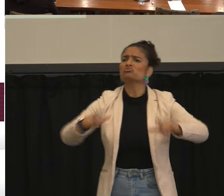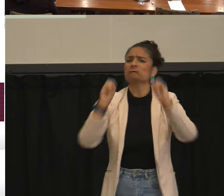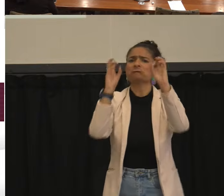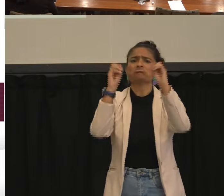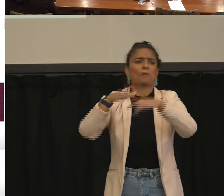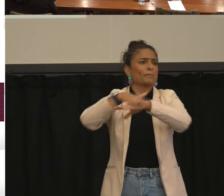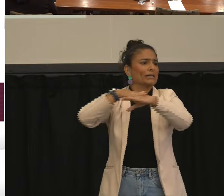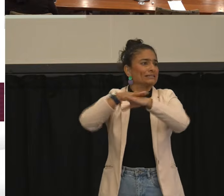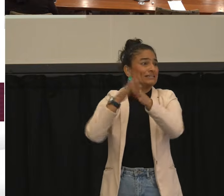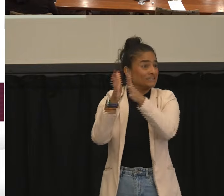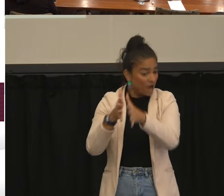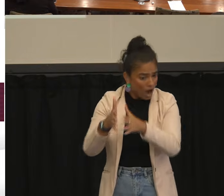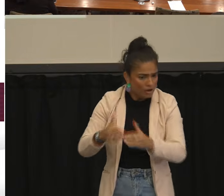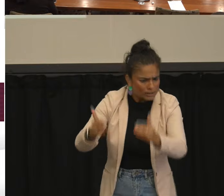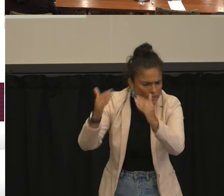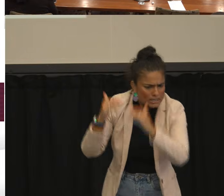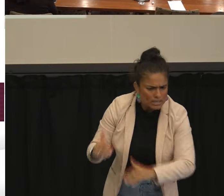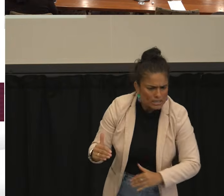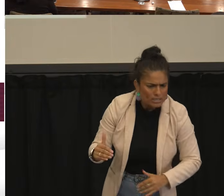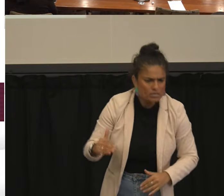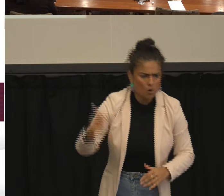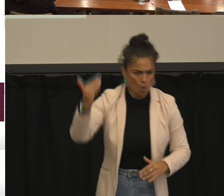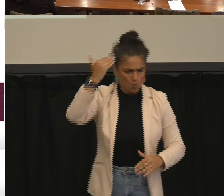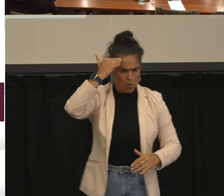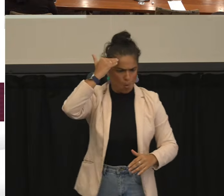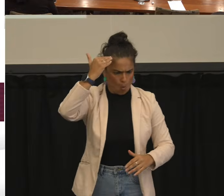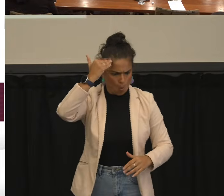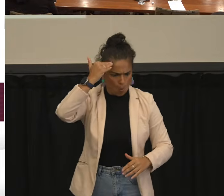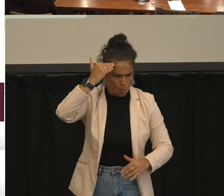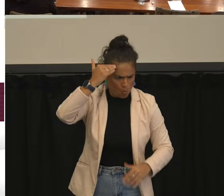Skosana, who create SASL for